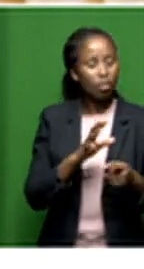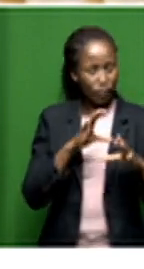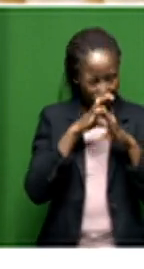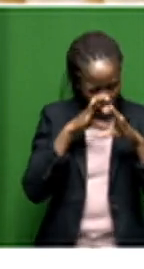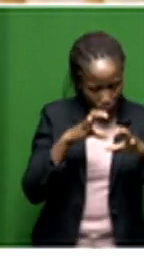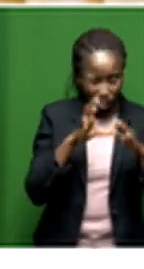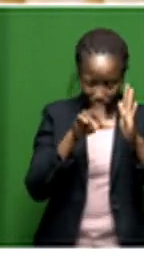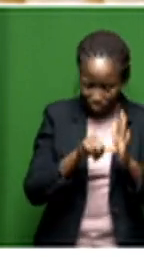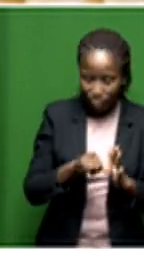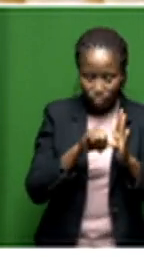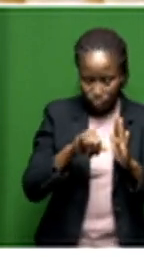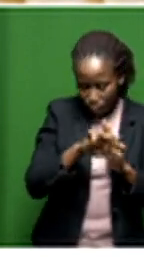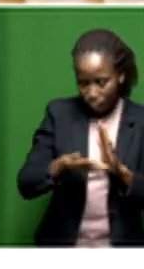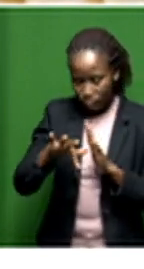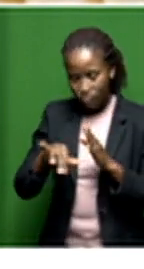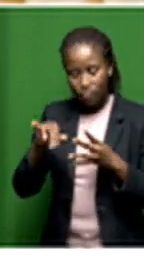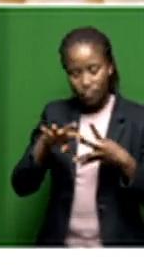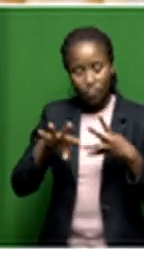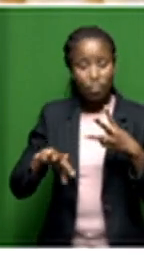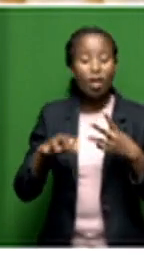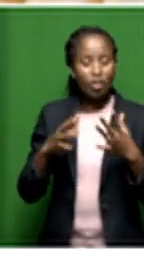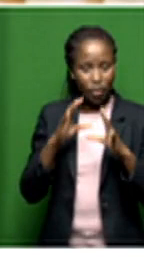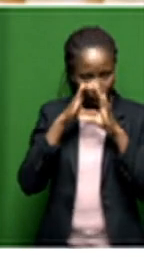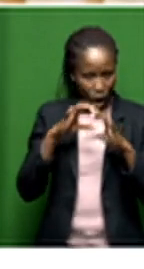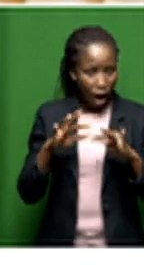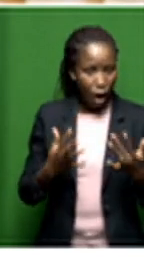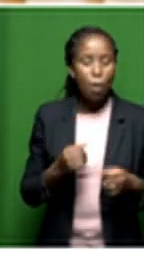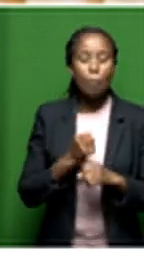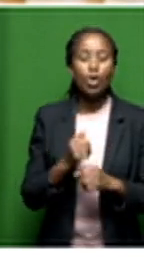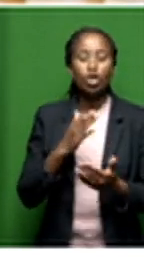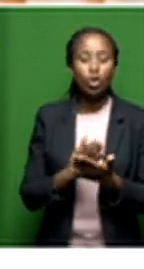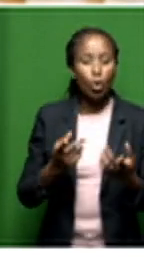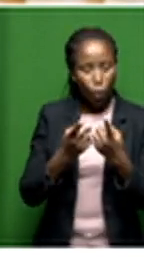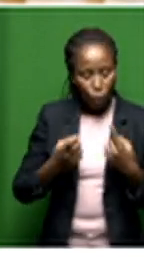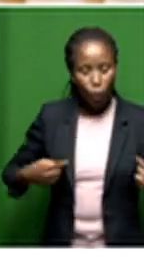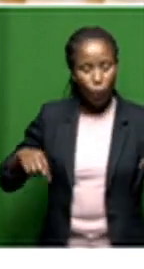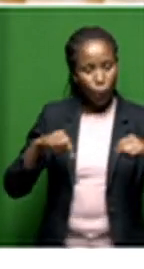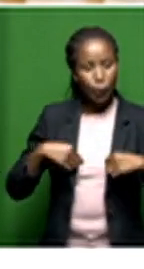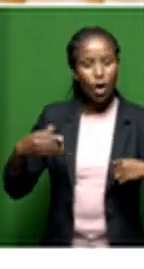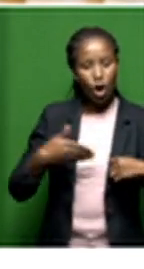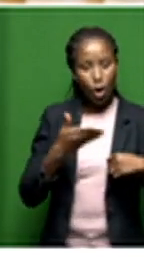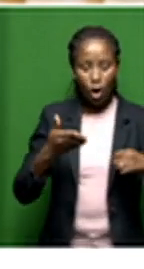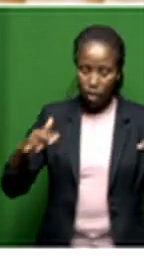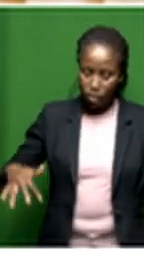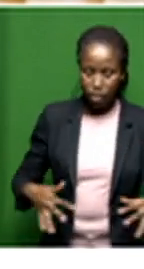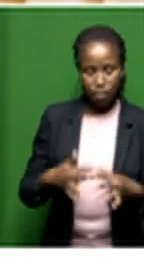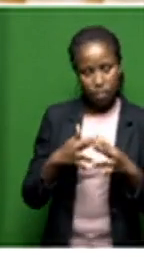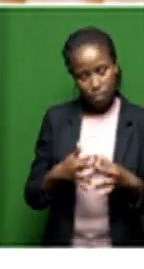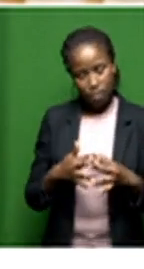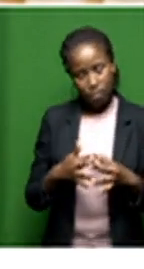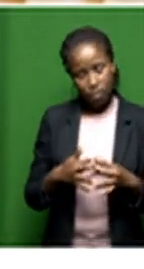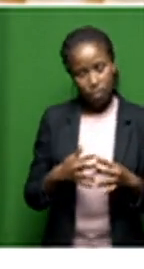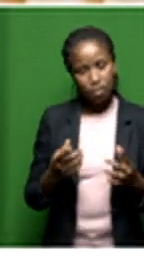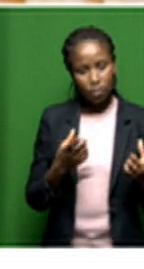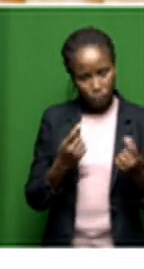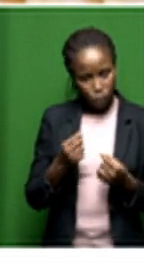we were asked to look at to ensure that we'd work collectively, certainly within the systems, within the FMMA,